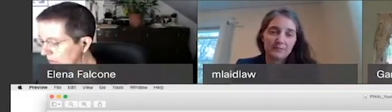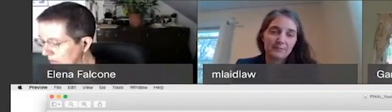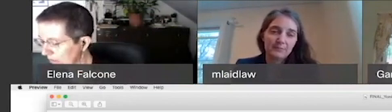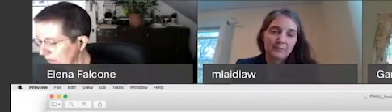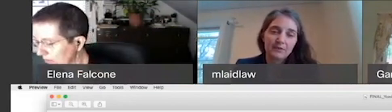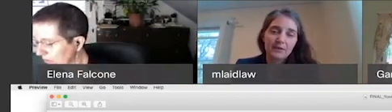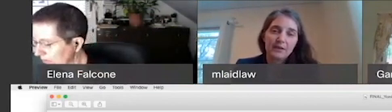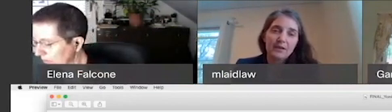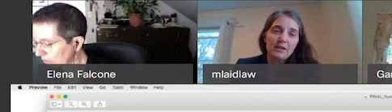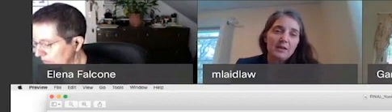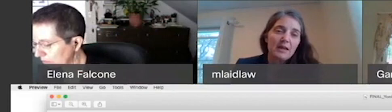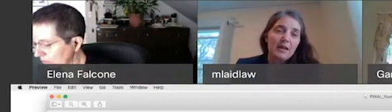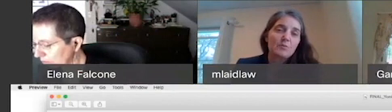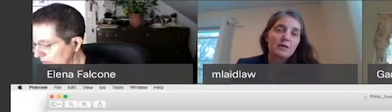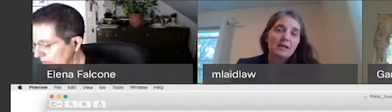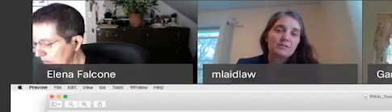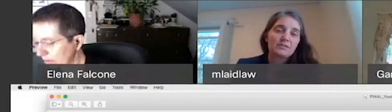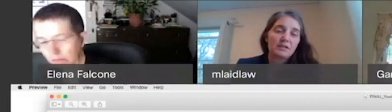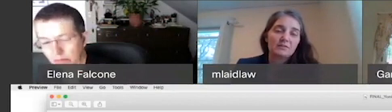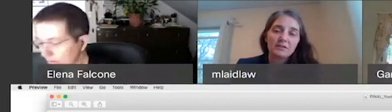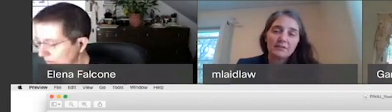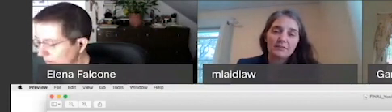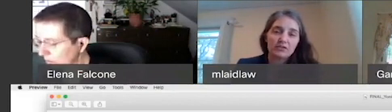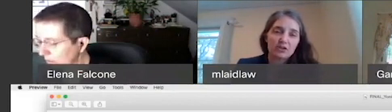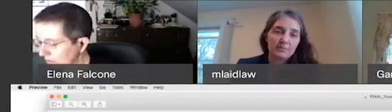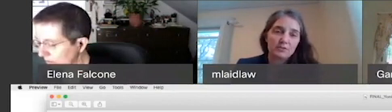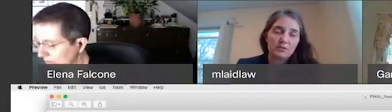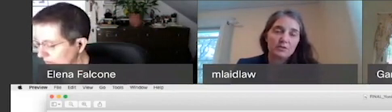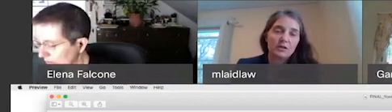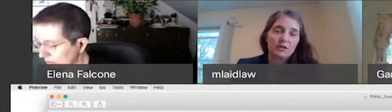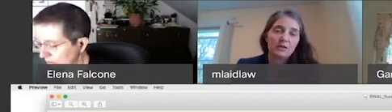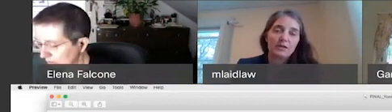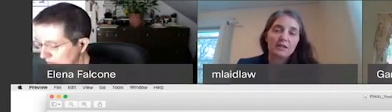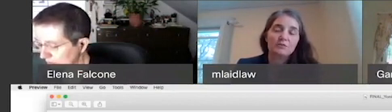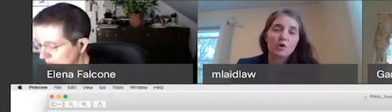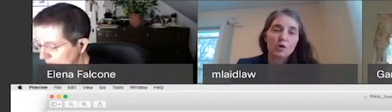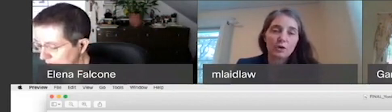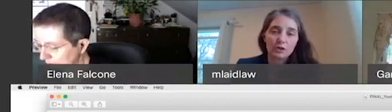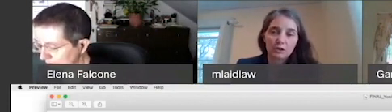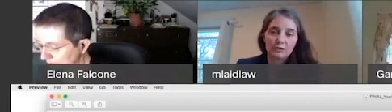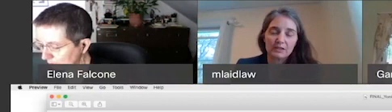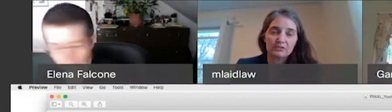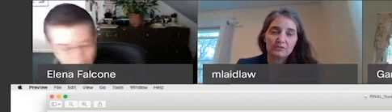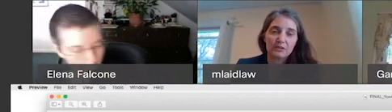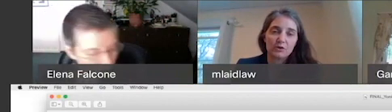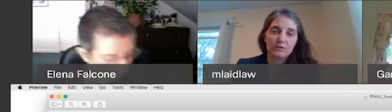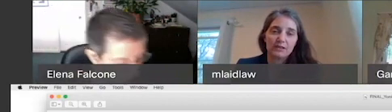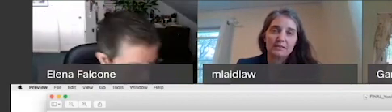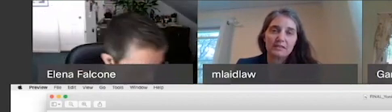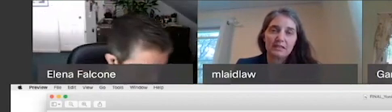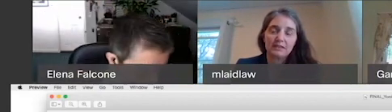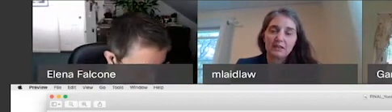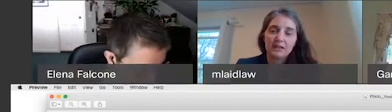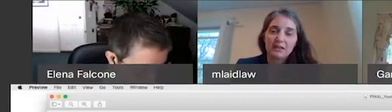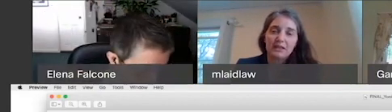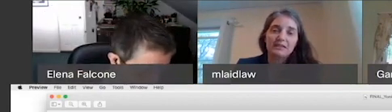important. And what I've discovered in this chapter, again, of court closings during